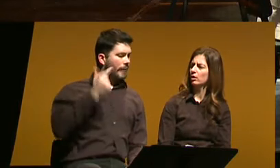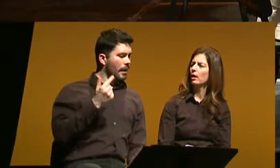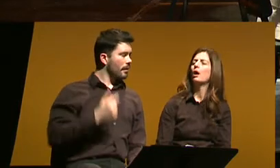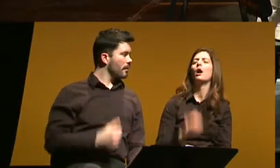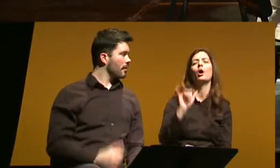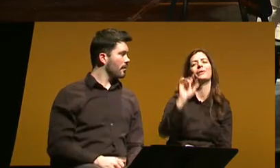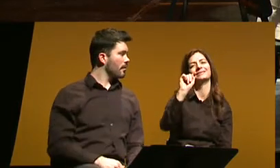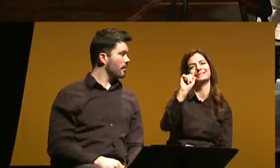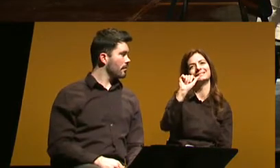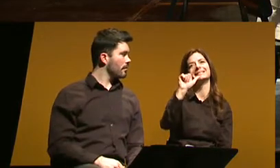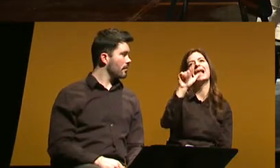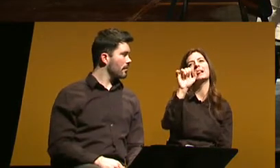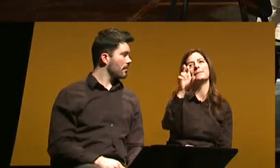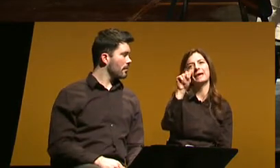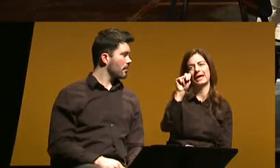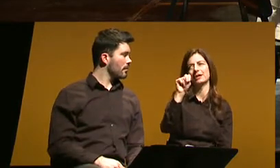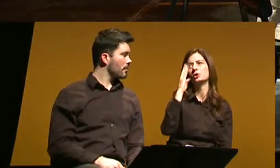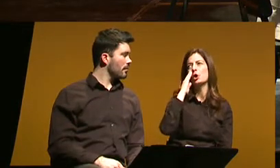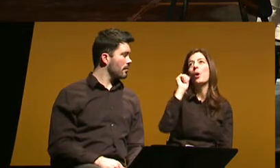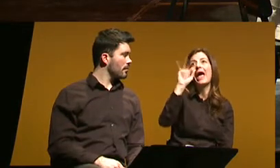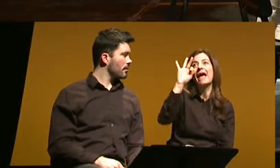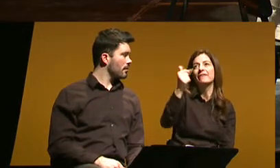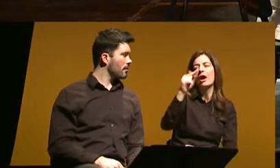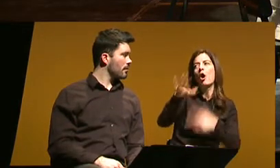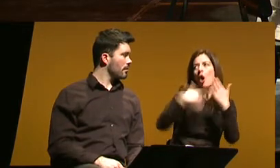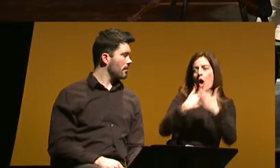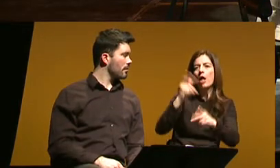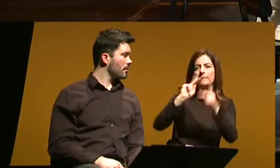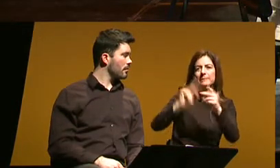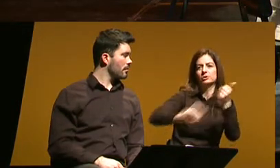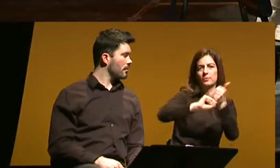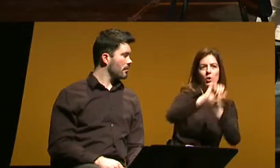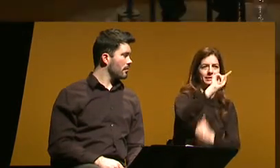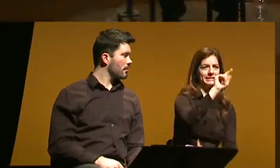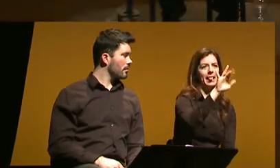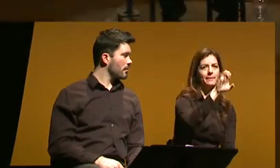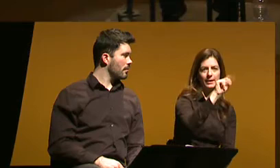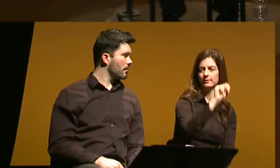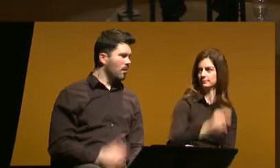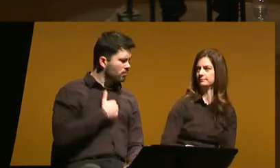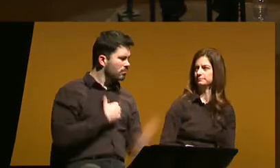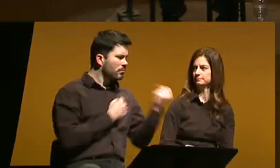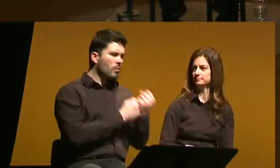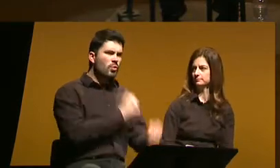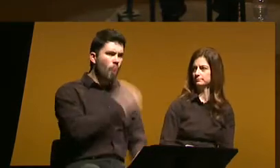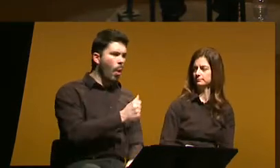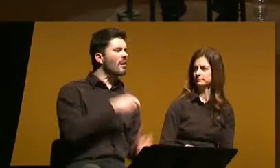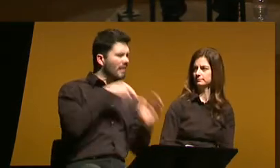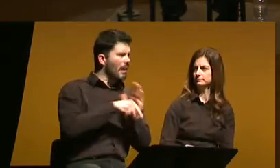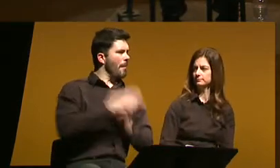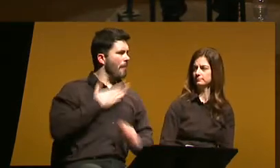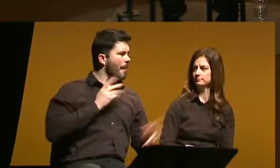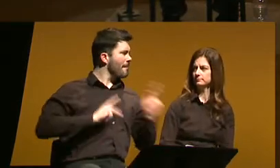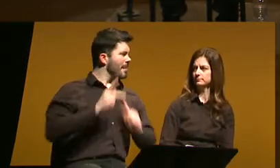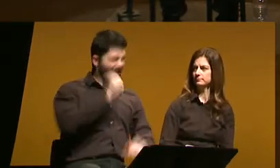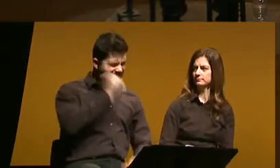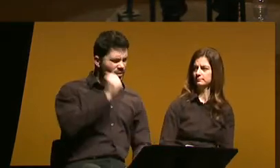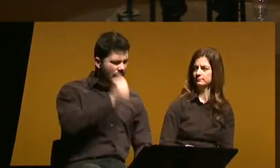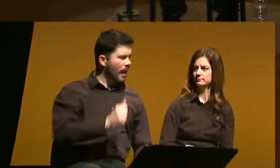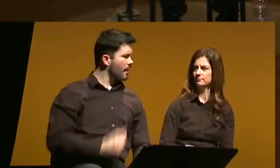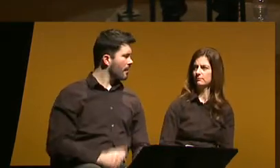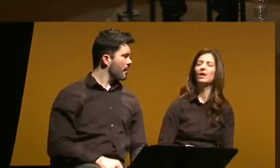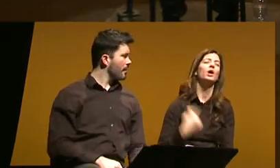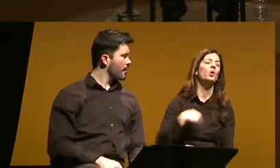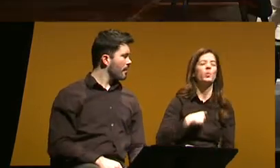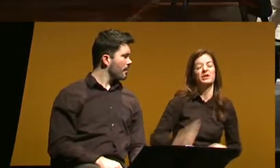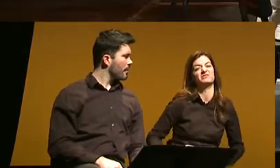Taliban. Afghans are all Taliban. They all support the Taliban. I don't support the Taliban. They kill our people every day. We're